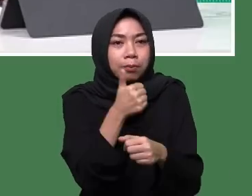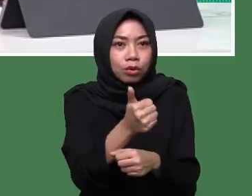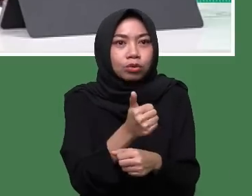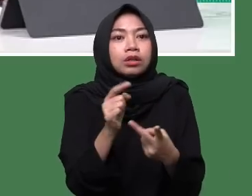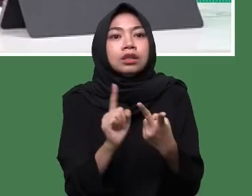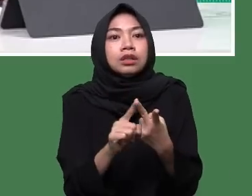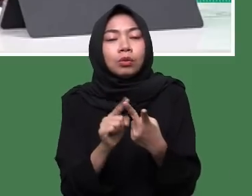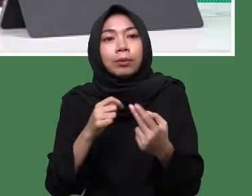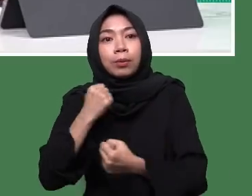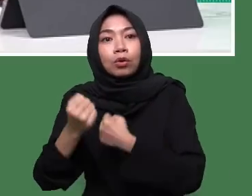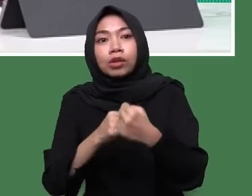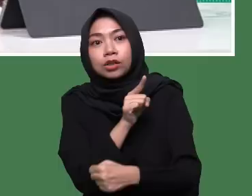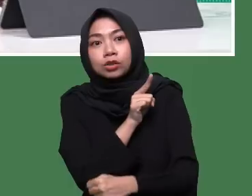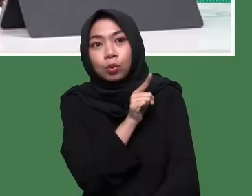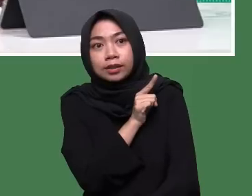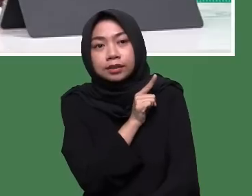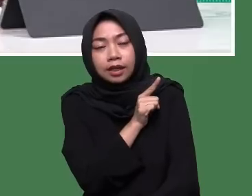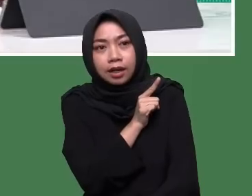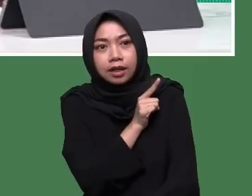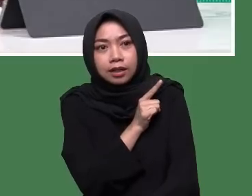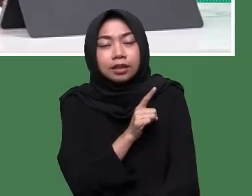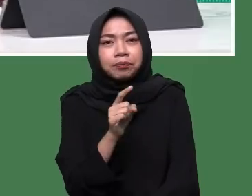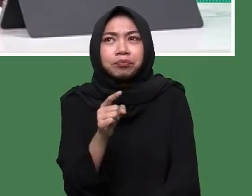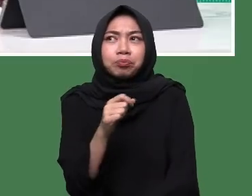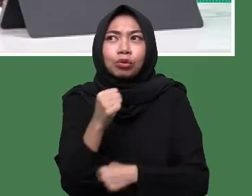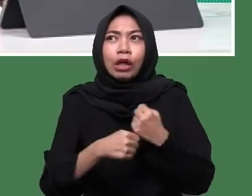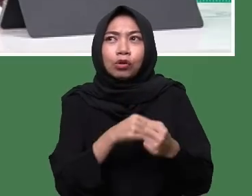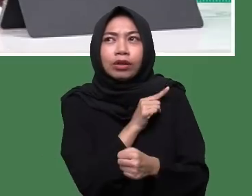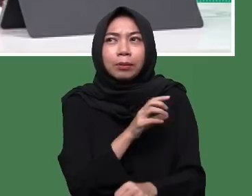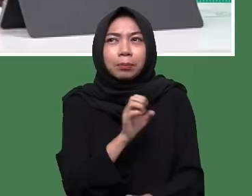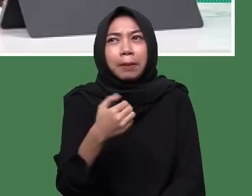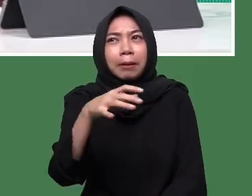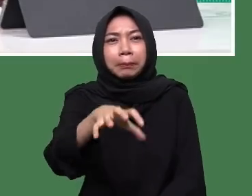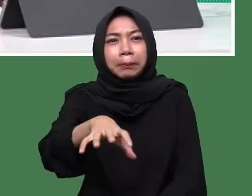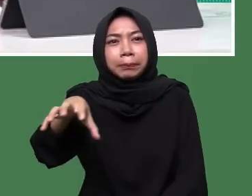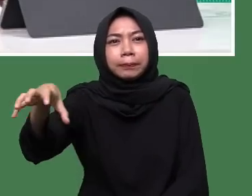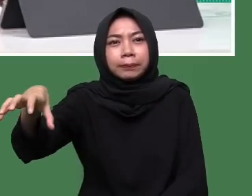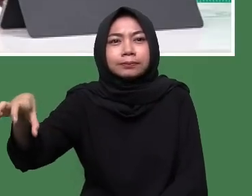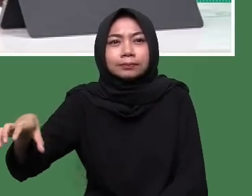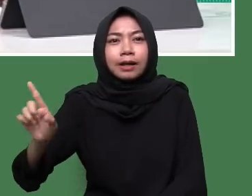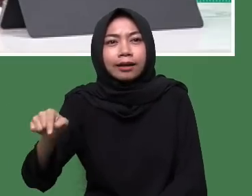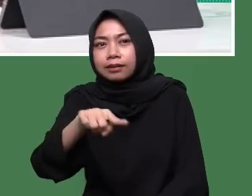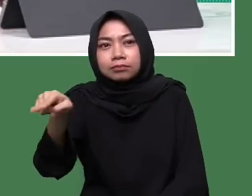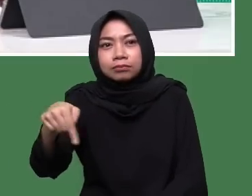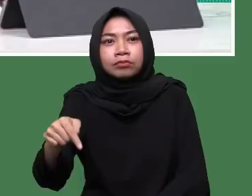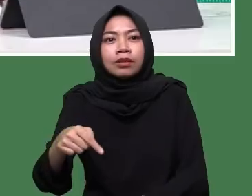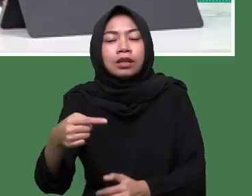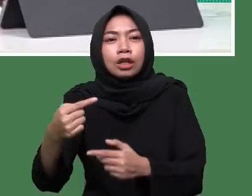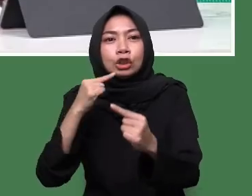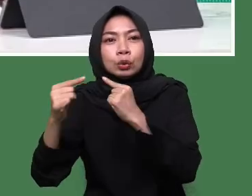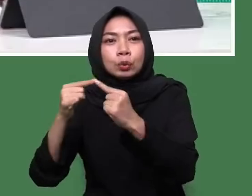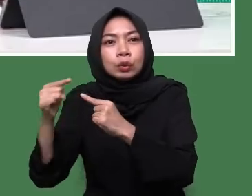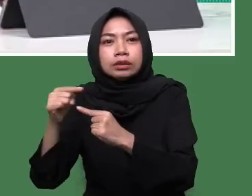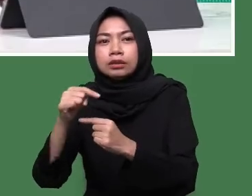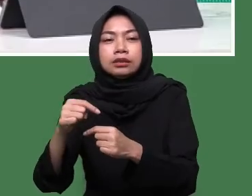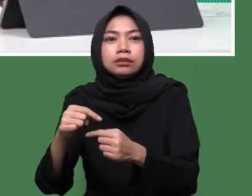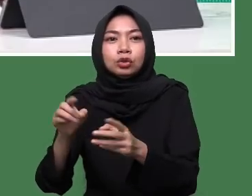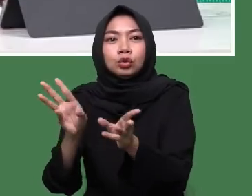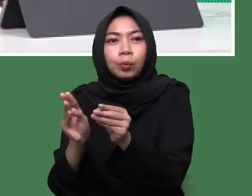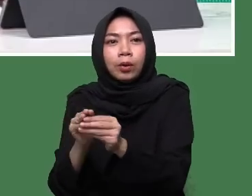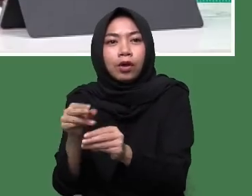is the private companies. There are several private companies who have been discussed about their